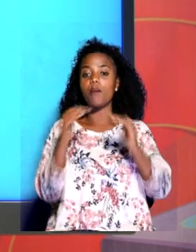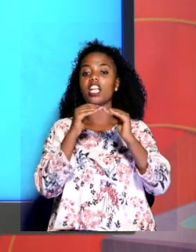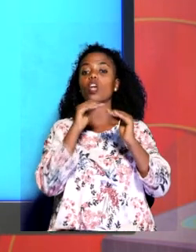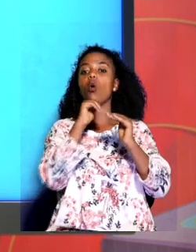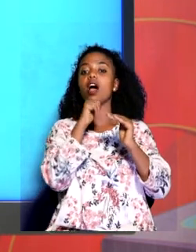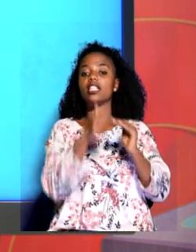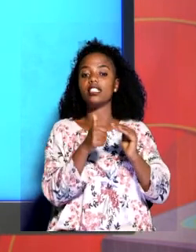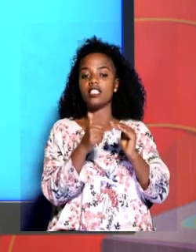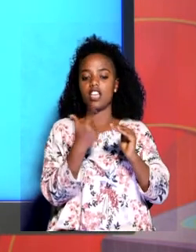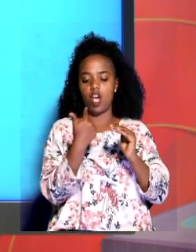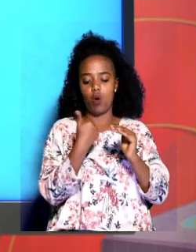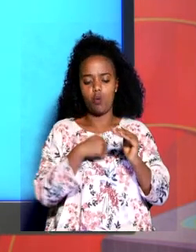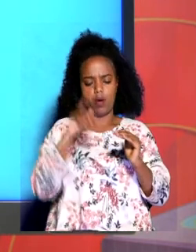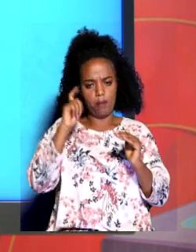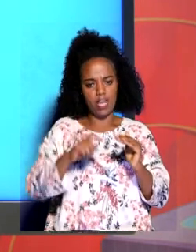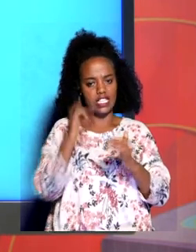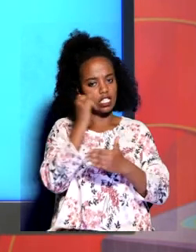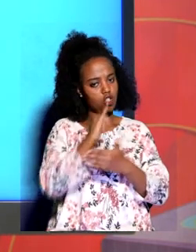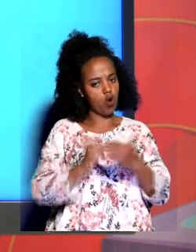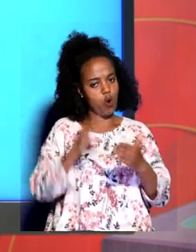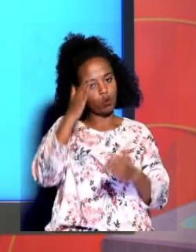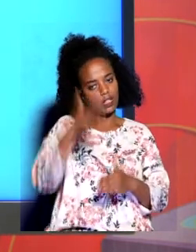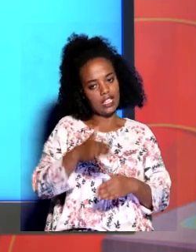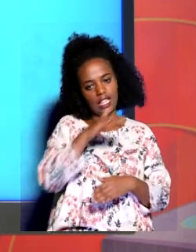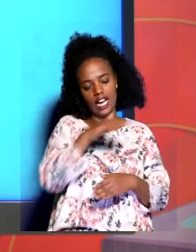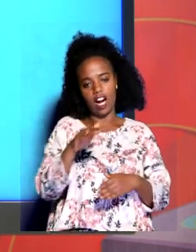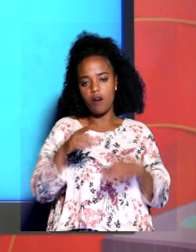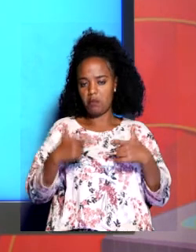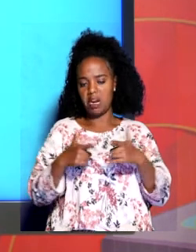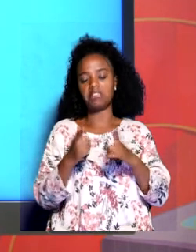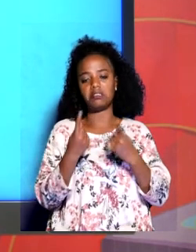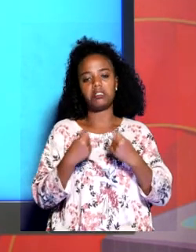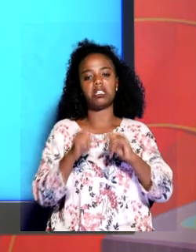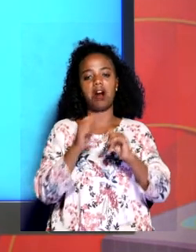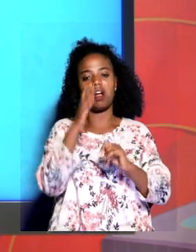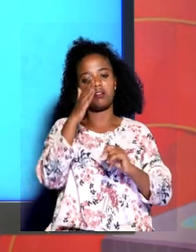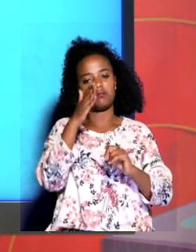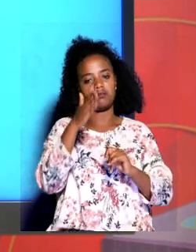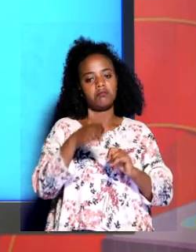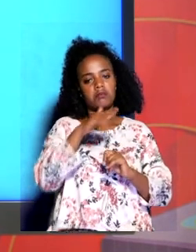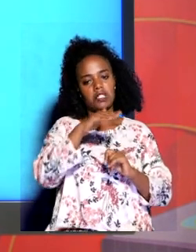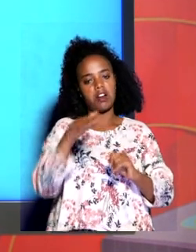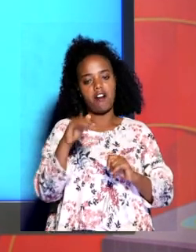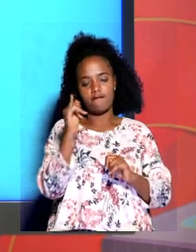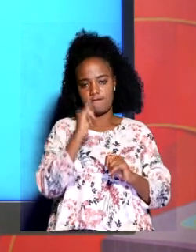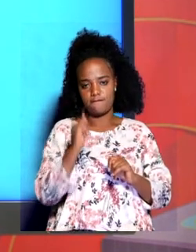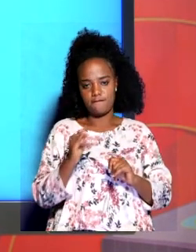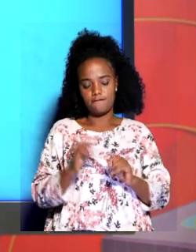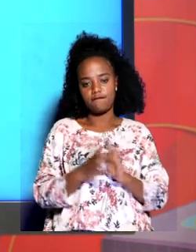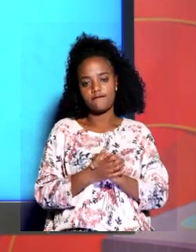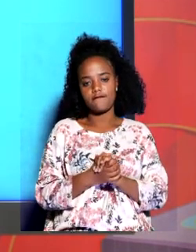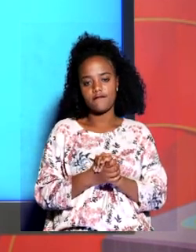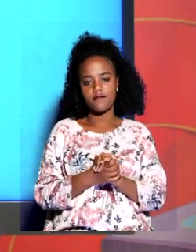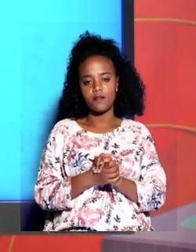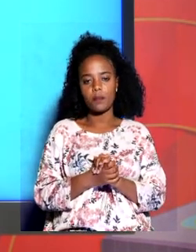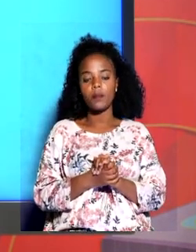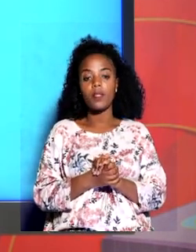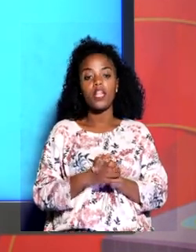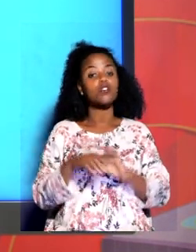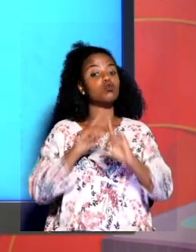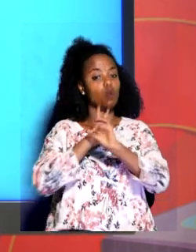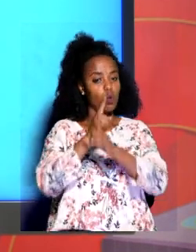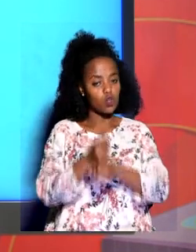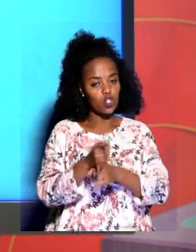inequalities, we need to draw the graph. So let's try to draw the graph of each first. So